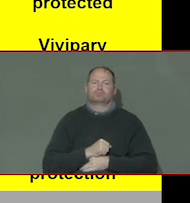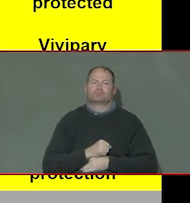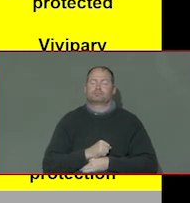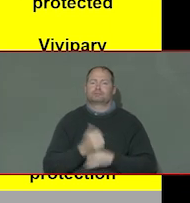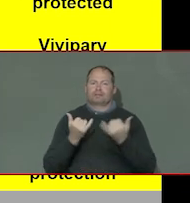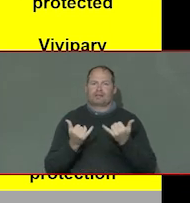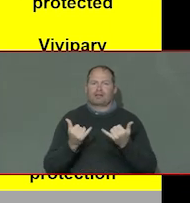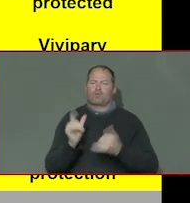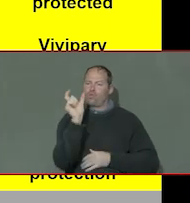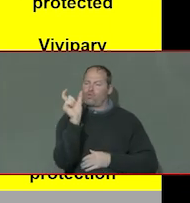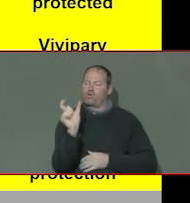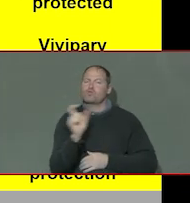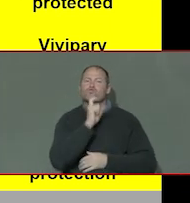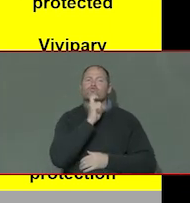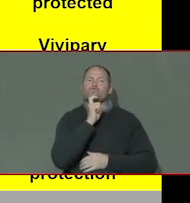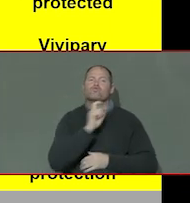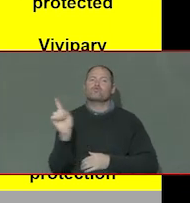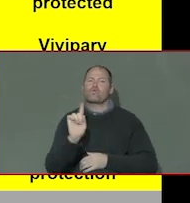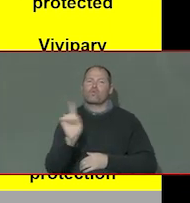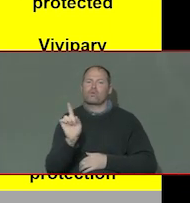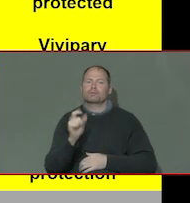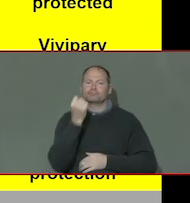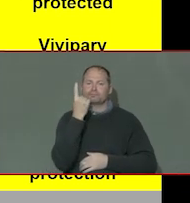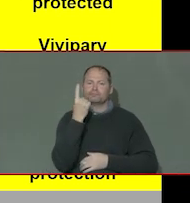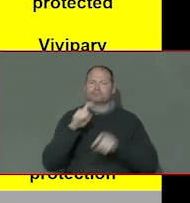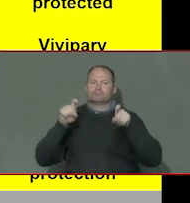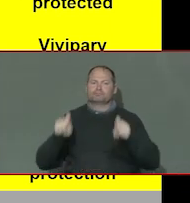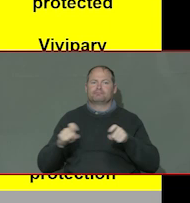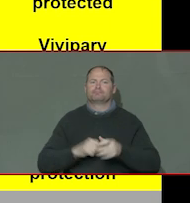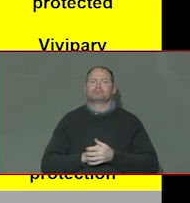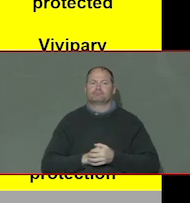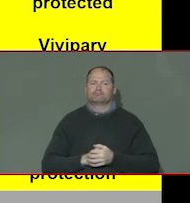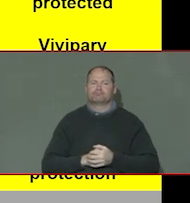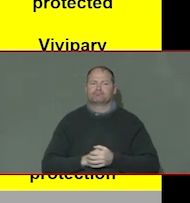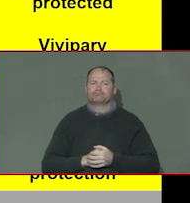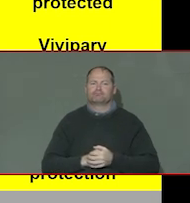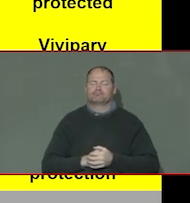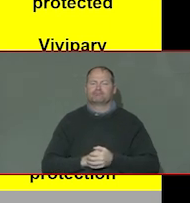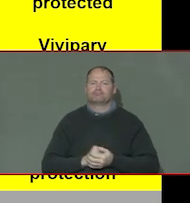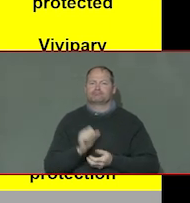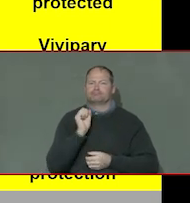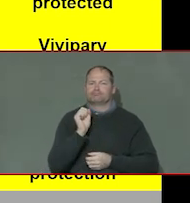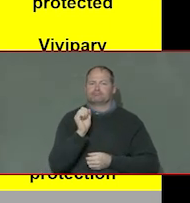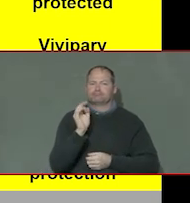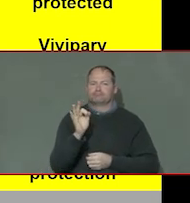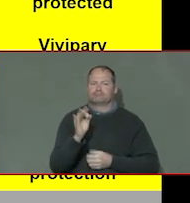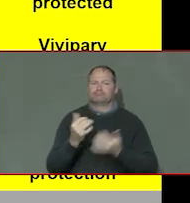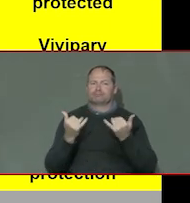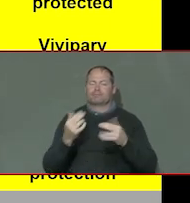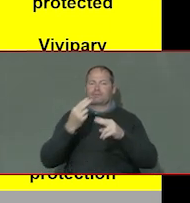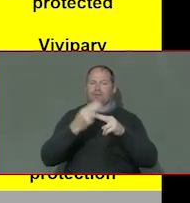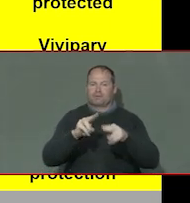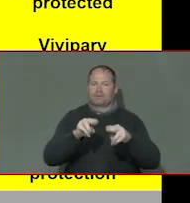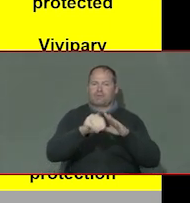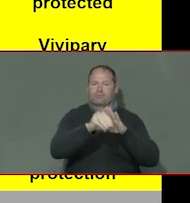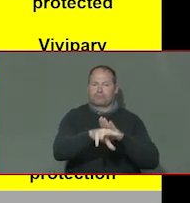type of words we use in an exam paper. Okay, if we are going to look at laying an egg, we want to